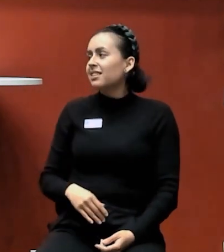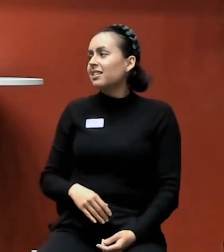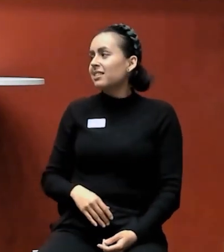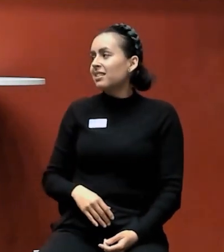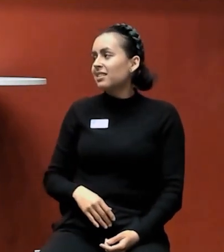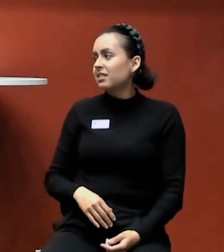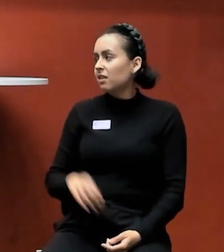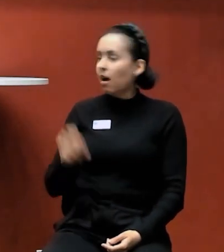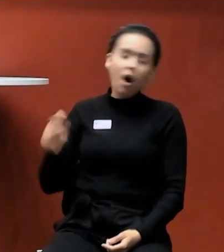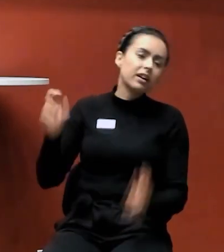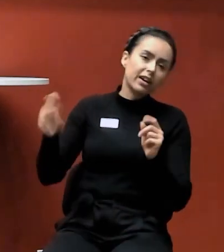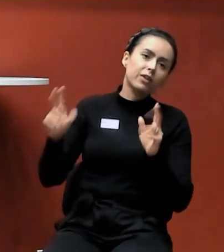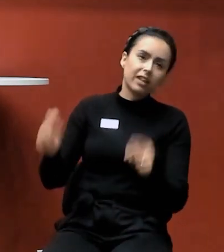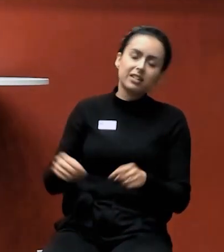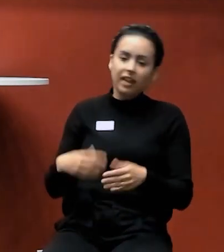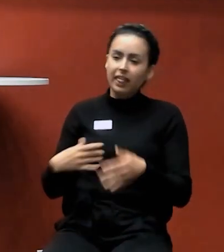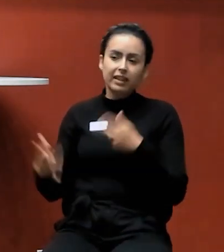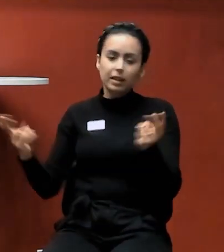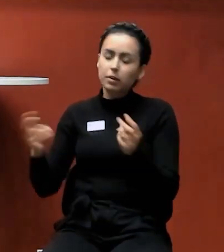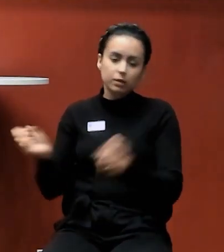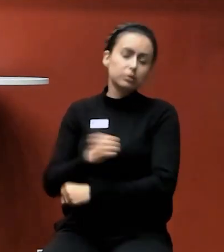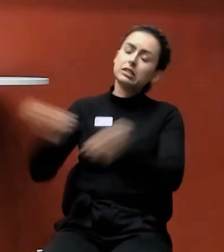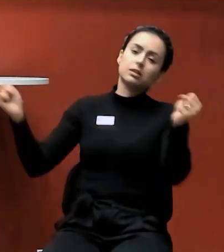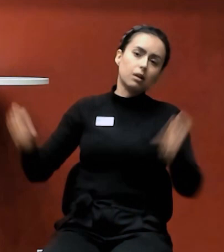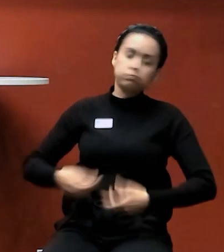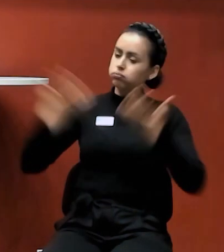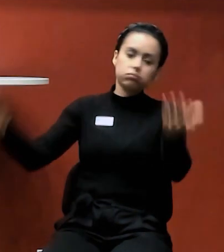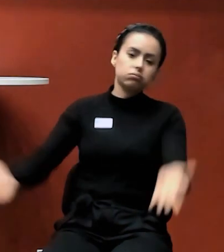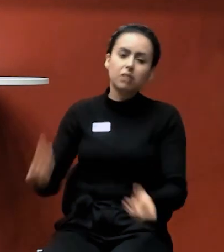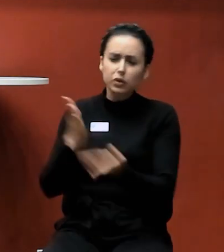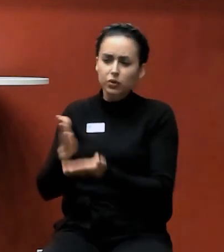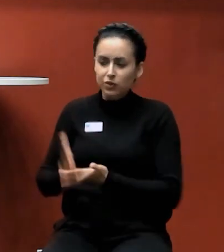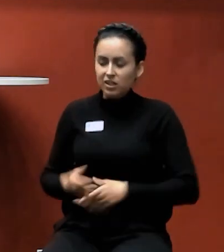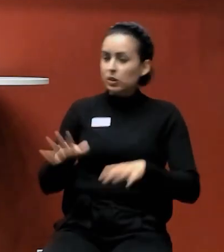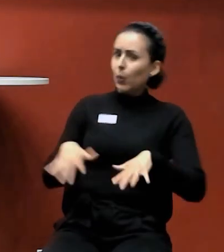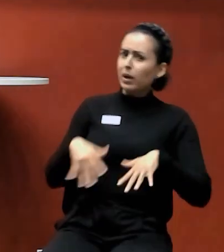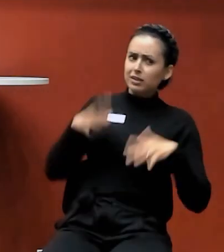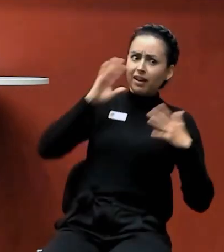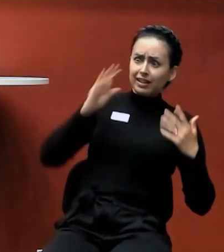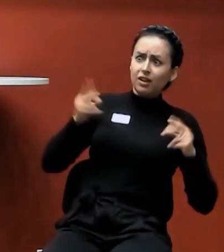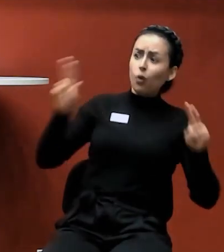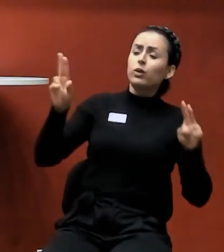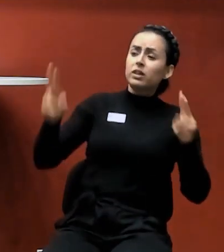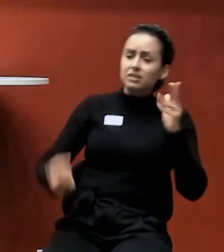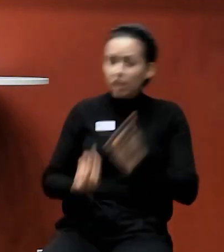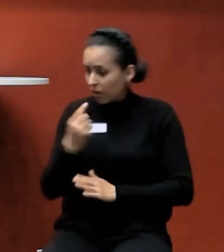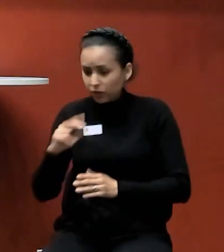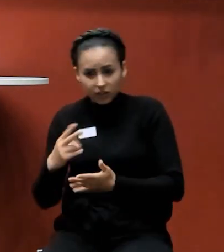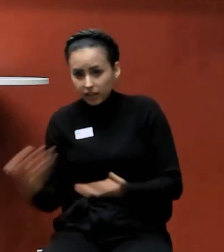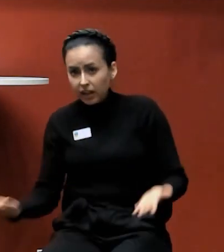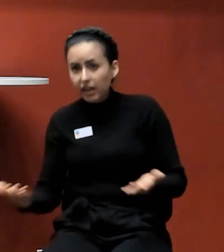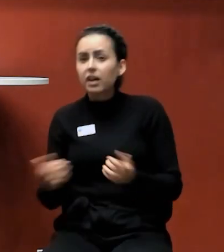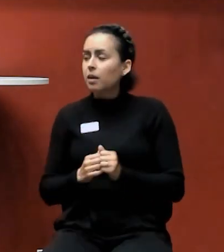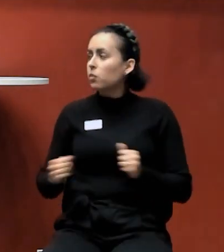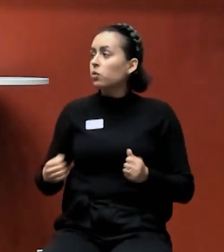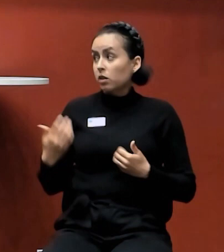well, okay. So there's this whole thing happening. Like, and the audience don't know whether this is really happening or whether, but the fact is that